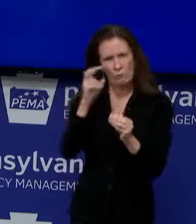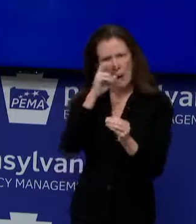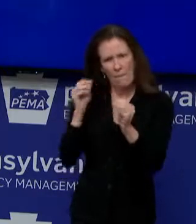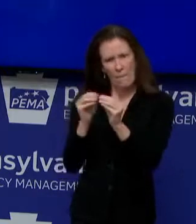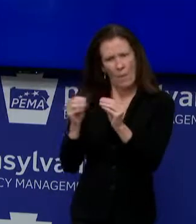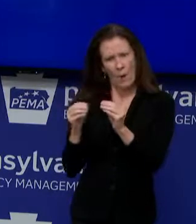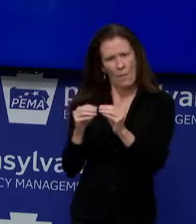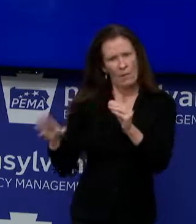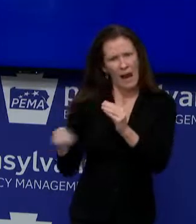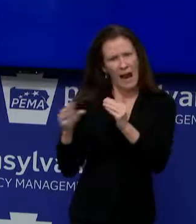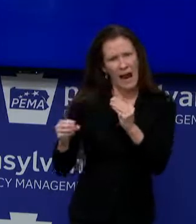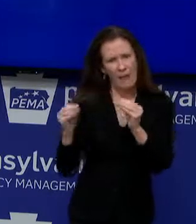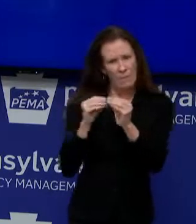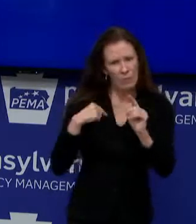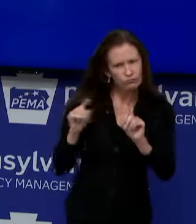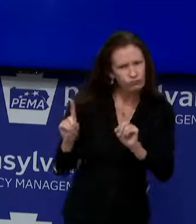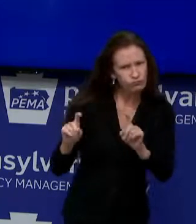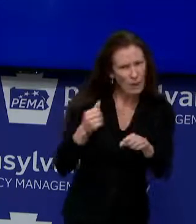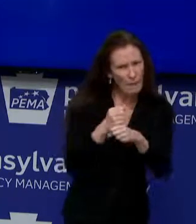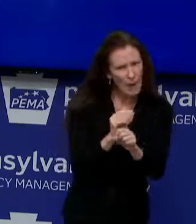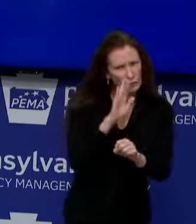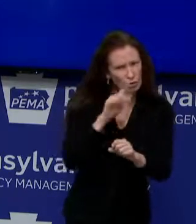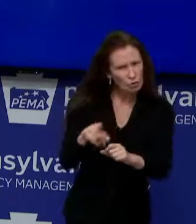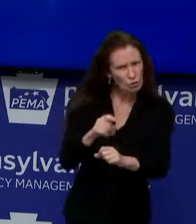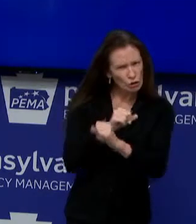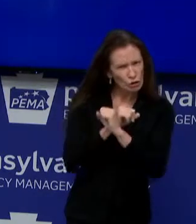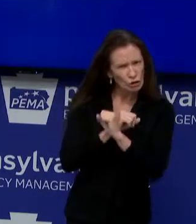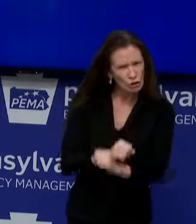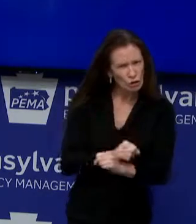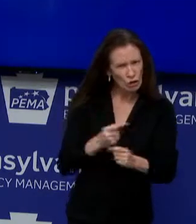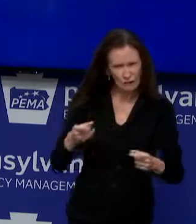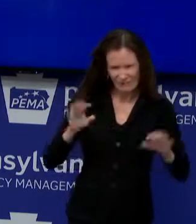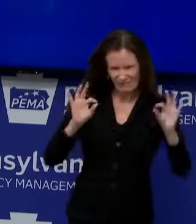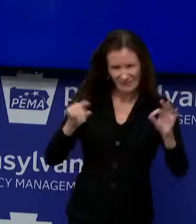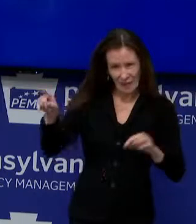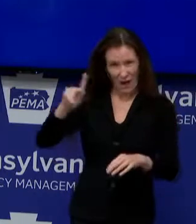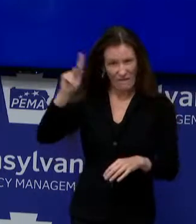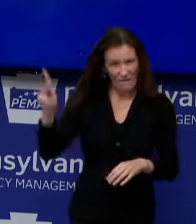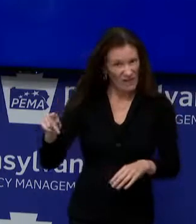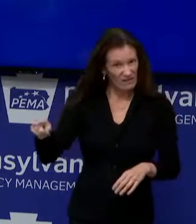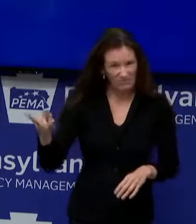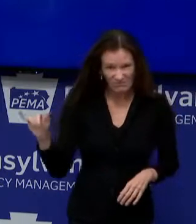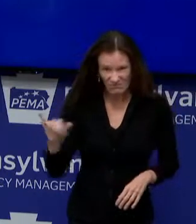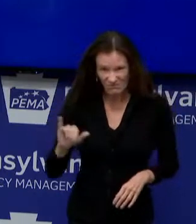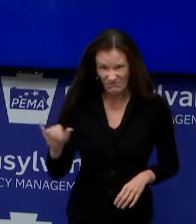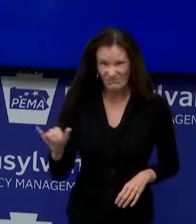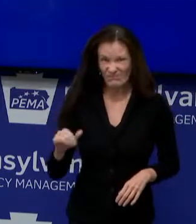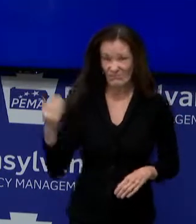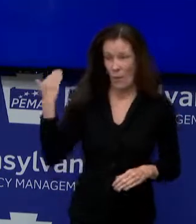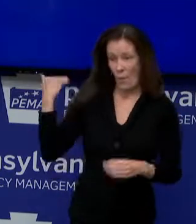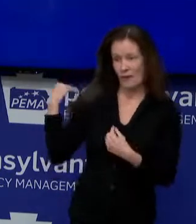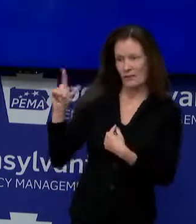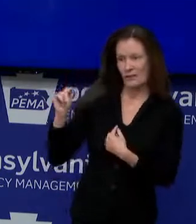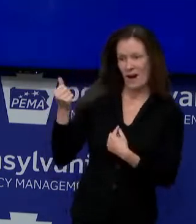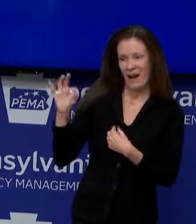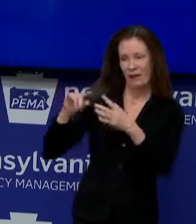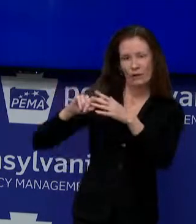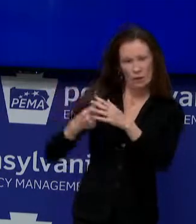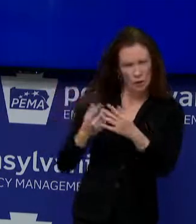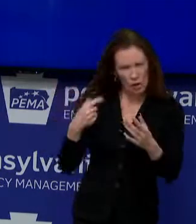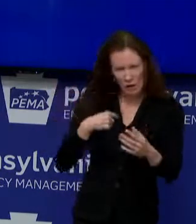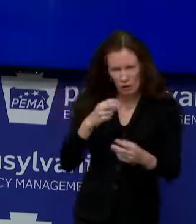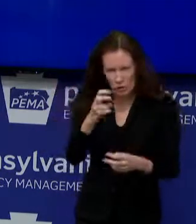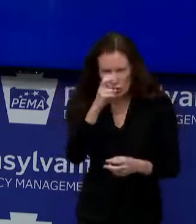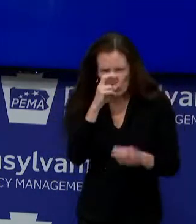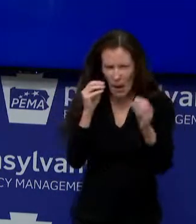and Philadelphia was one of the first two counties in the state to pilot the security measure in 2019. We went on to pilot some